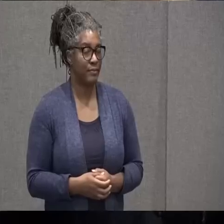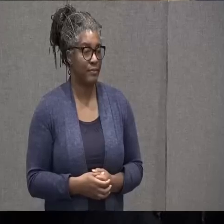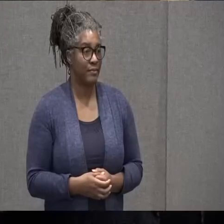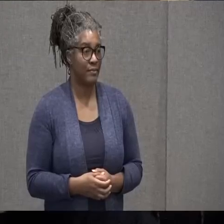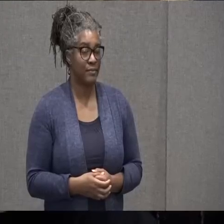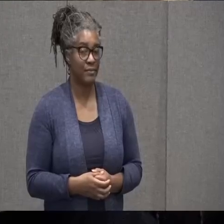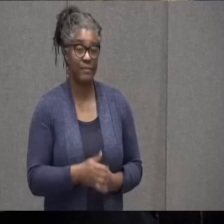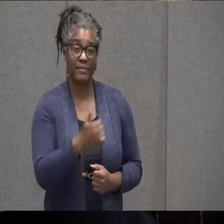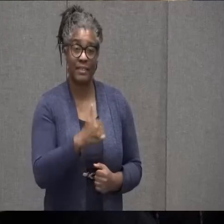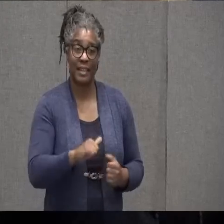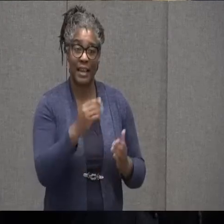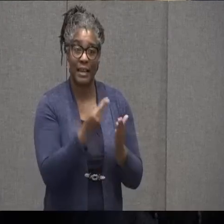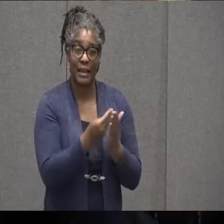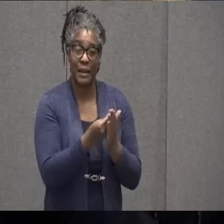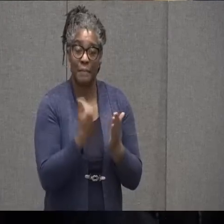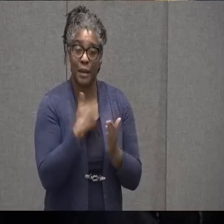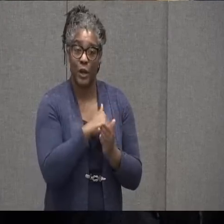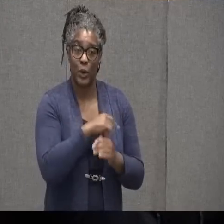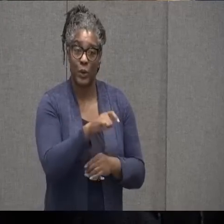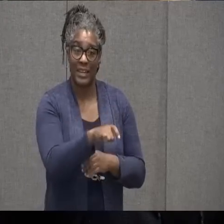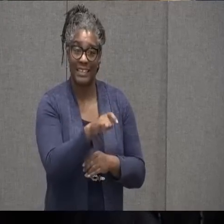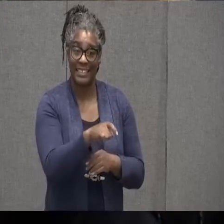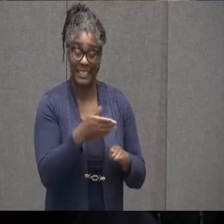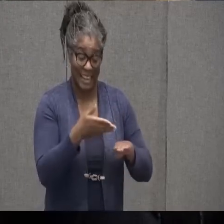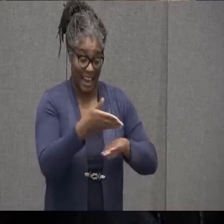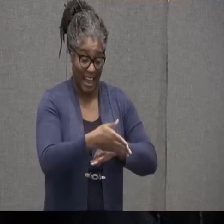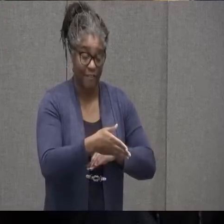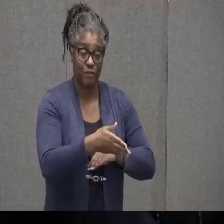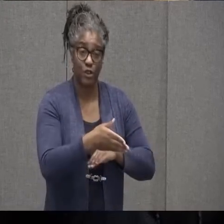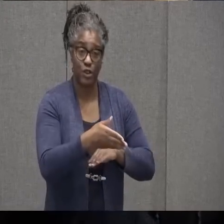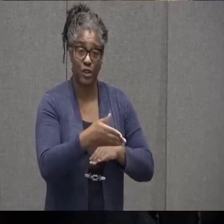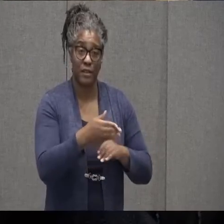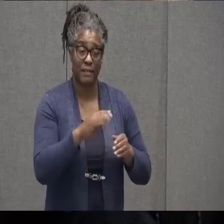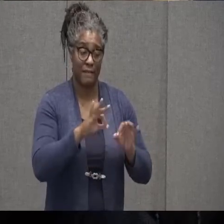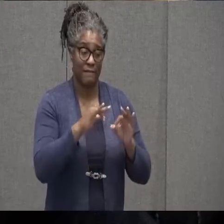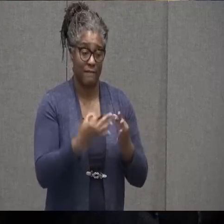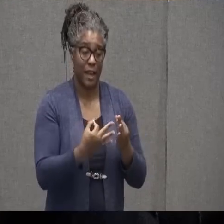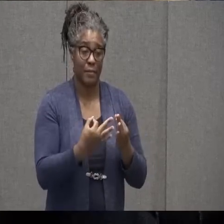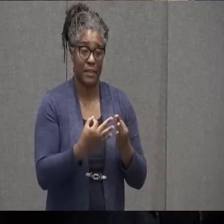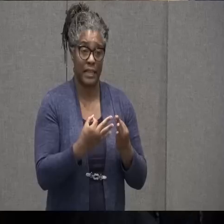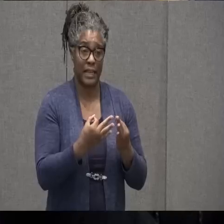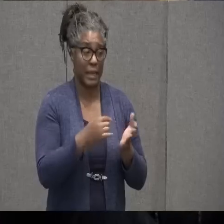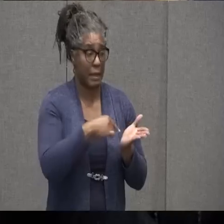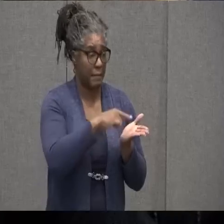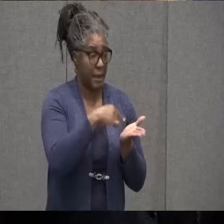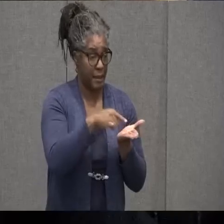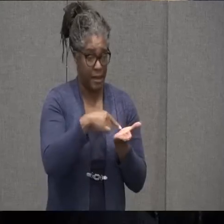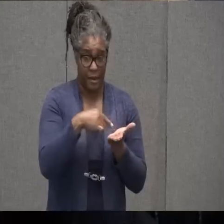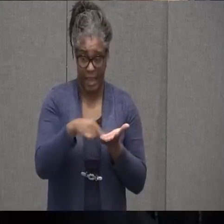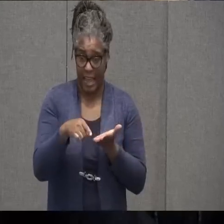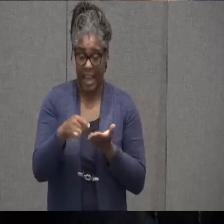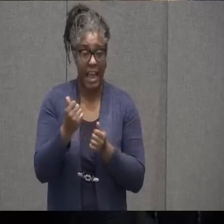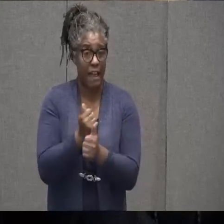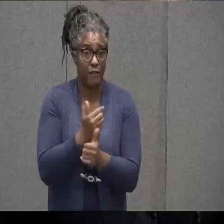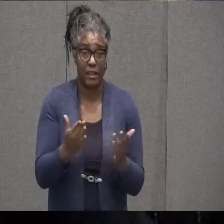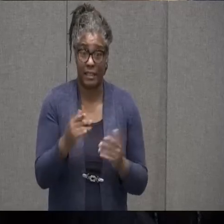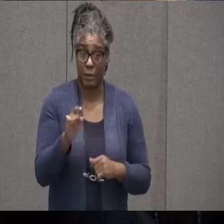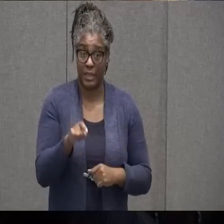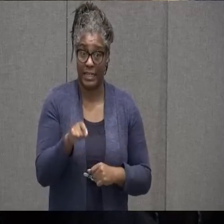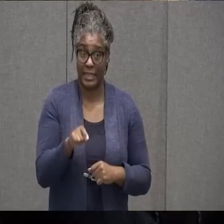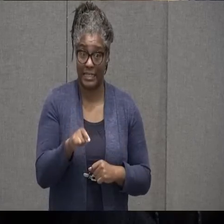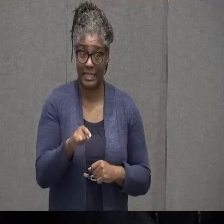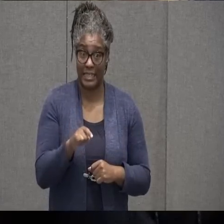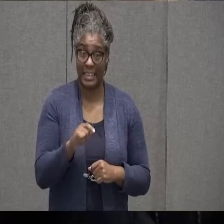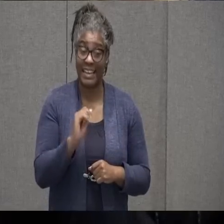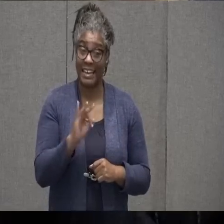Is there any money left after the family pays for what it needs? If so, the family might